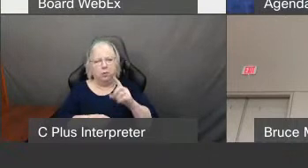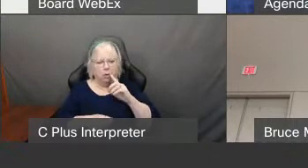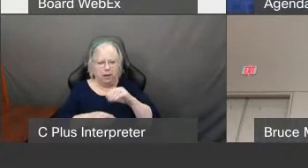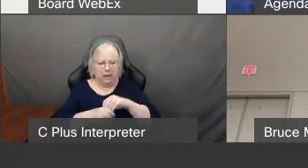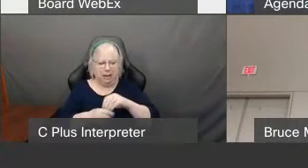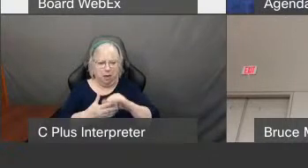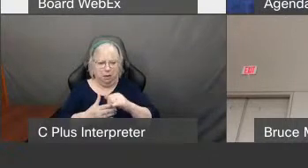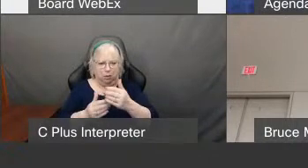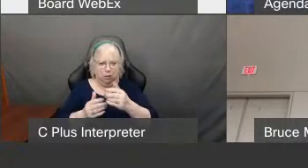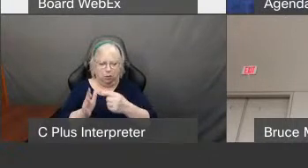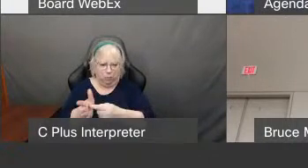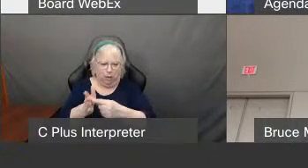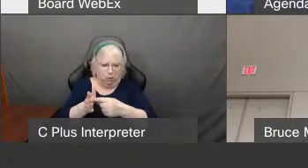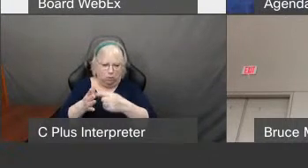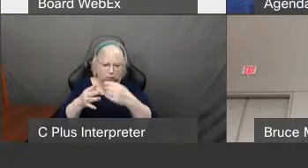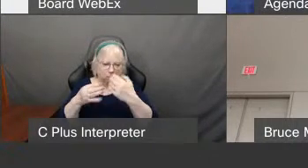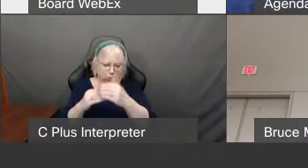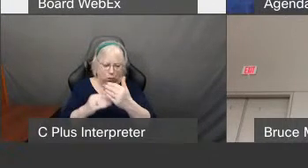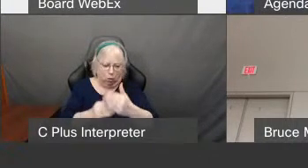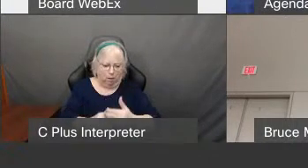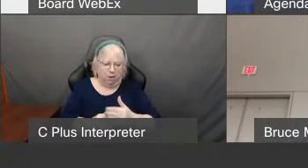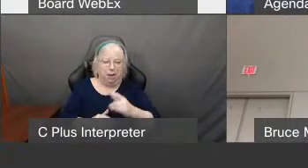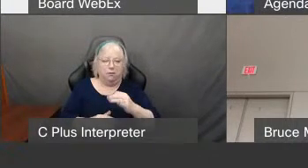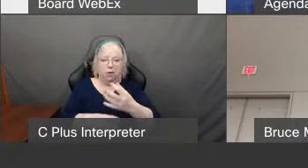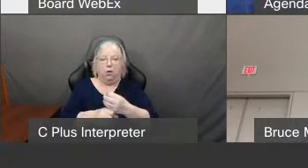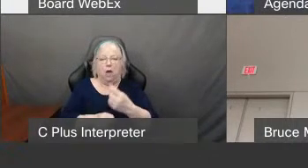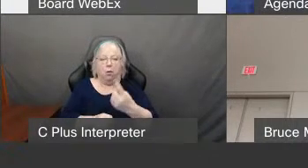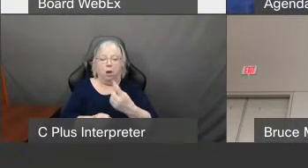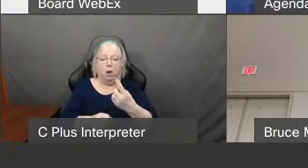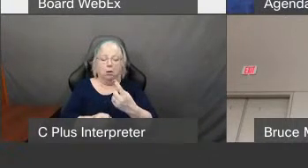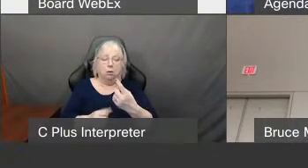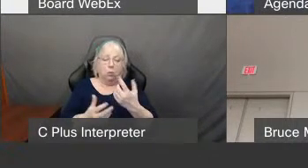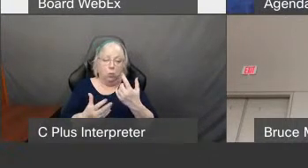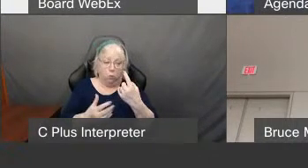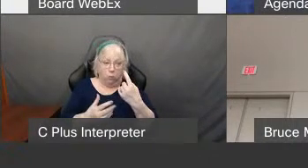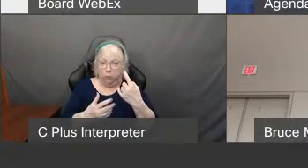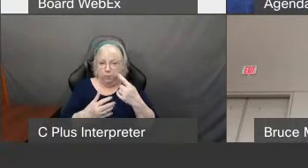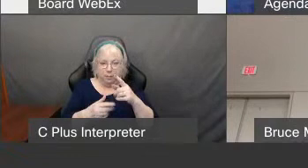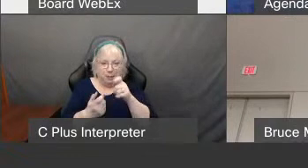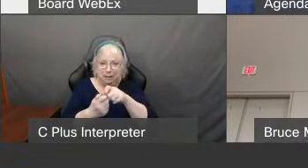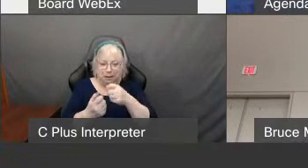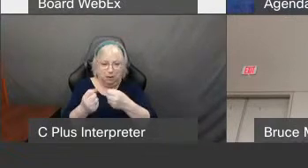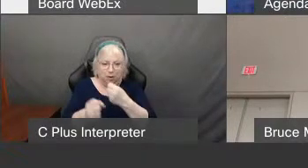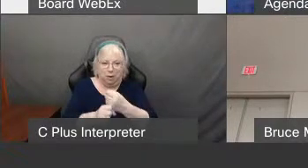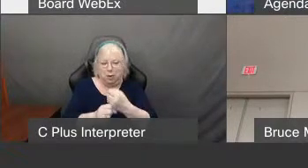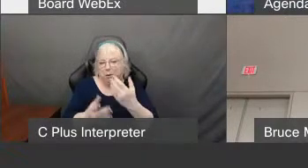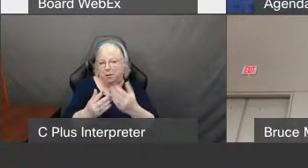got one year that you wouldn't, you might not be eligible again? Yes, ma'am.